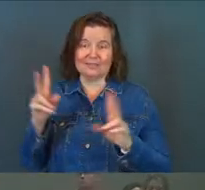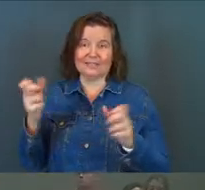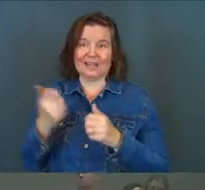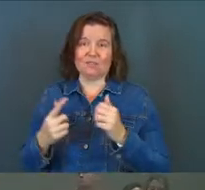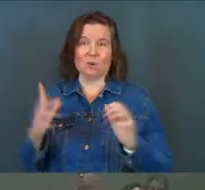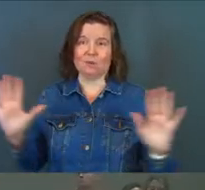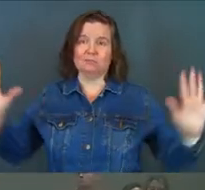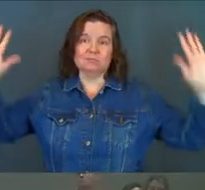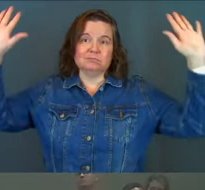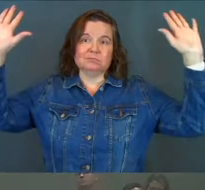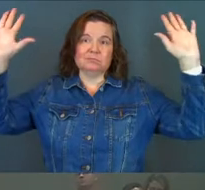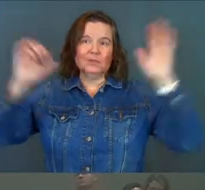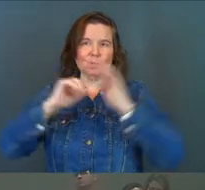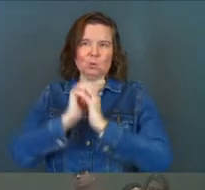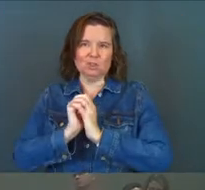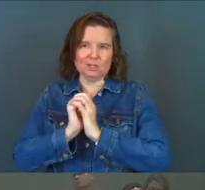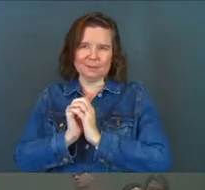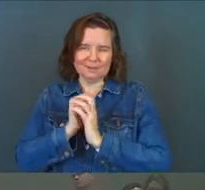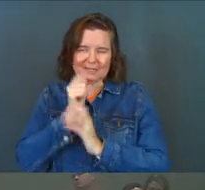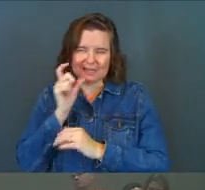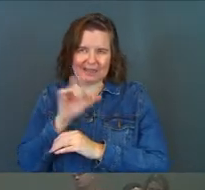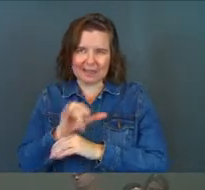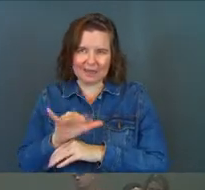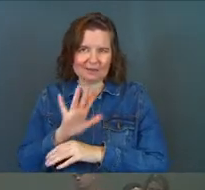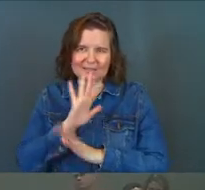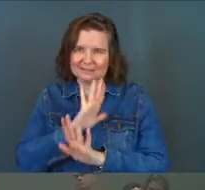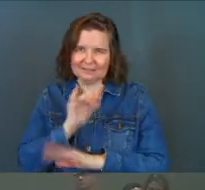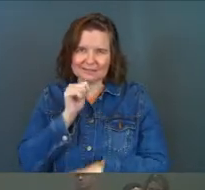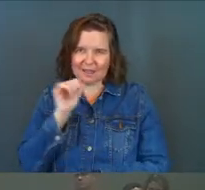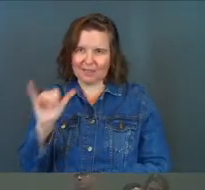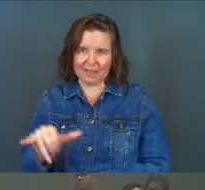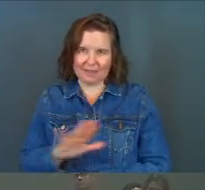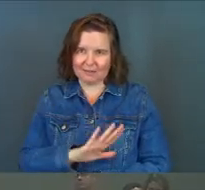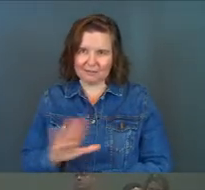and everybody's hands are up in worship. That's not it.